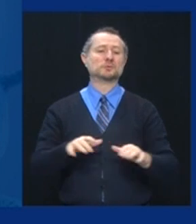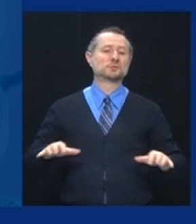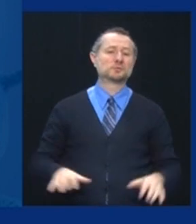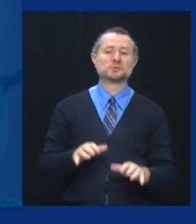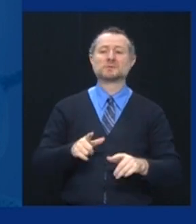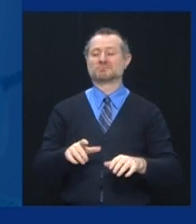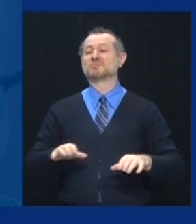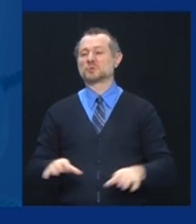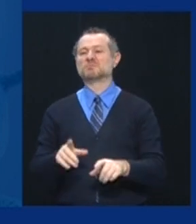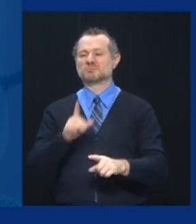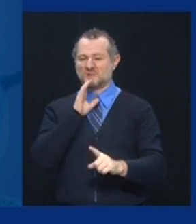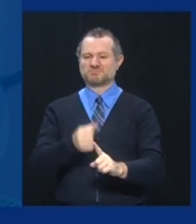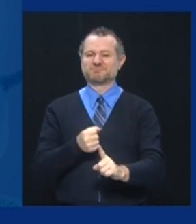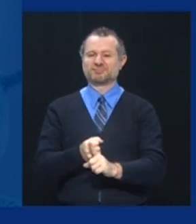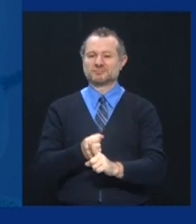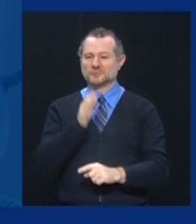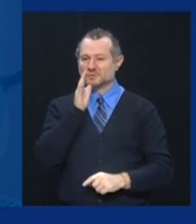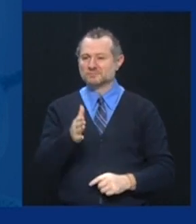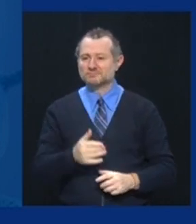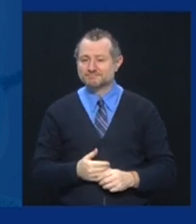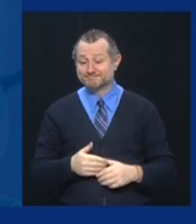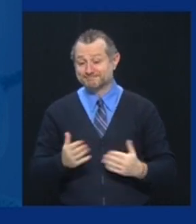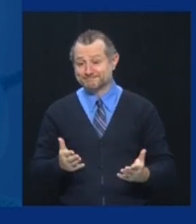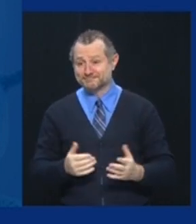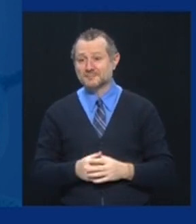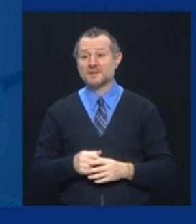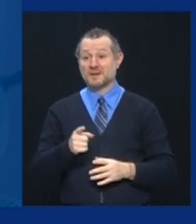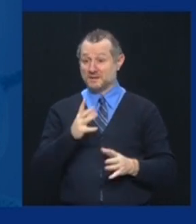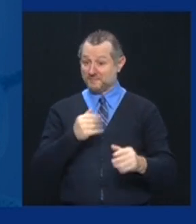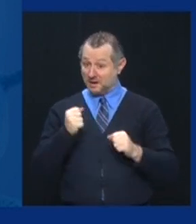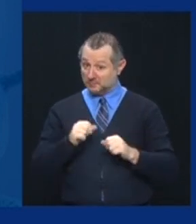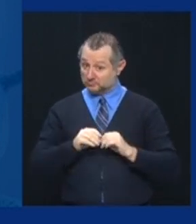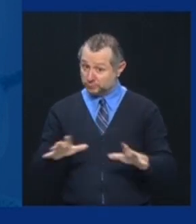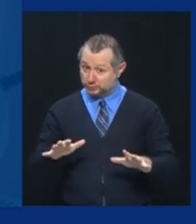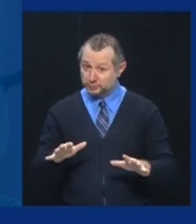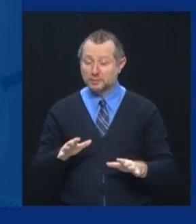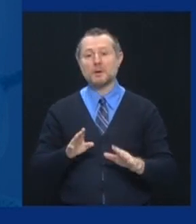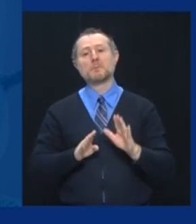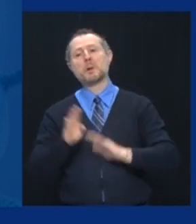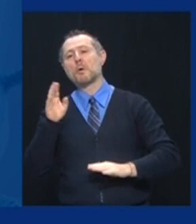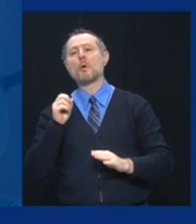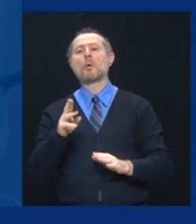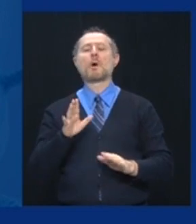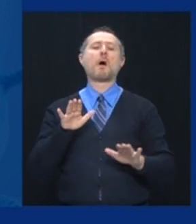Depending on the behavior of your community is how fast the infection spreads, how many people get sick.